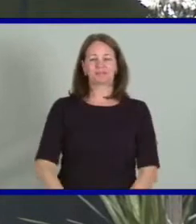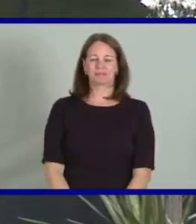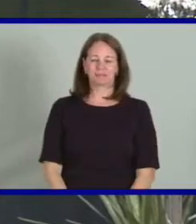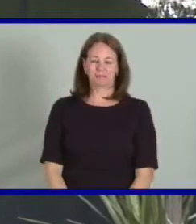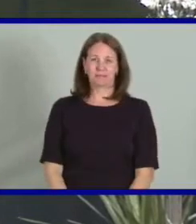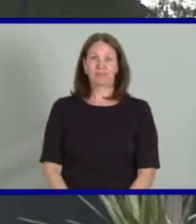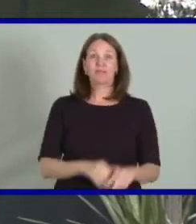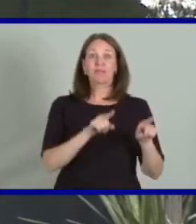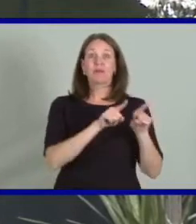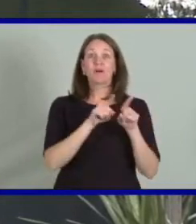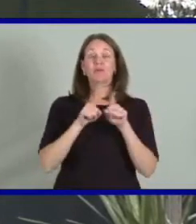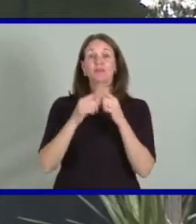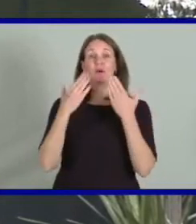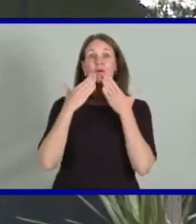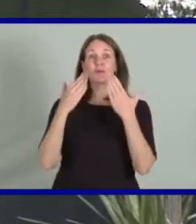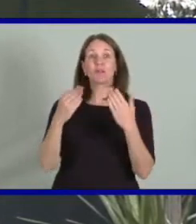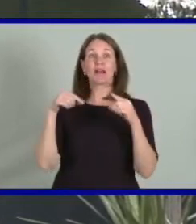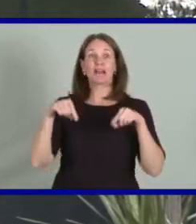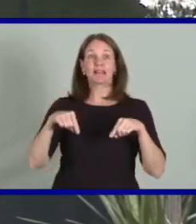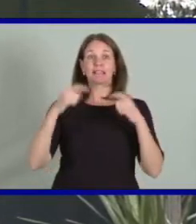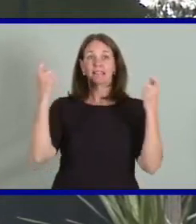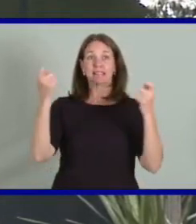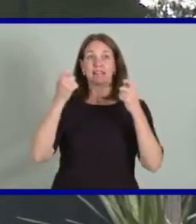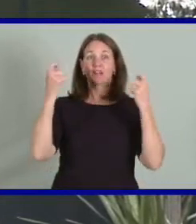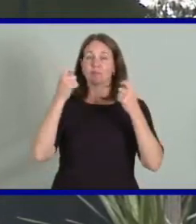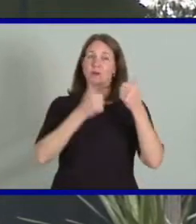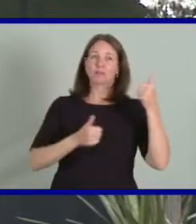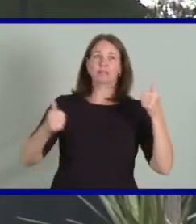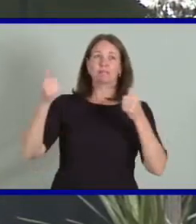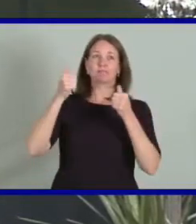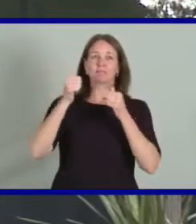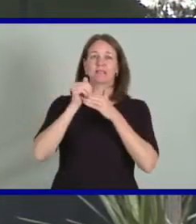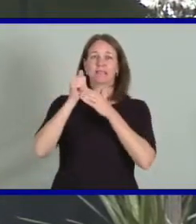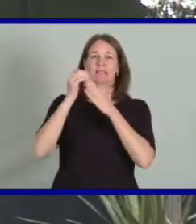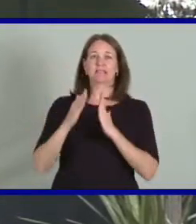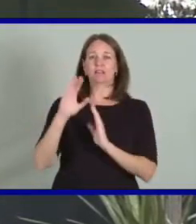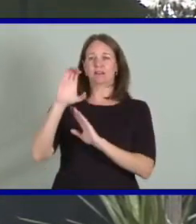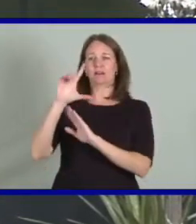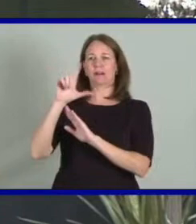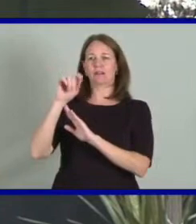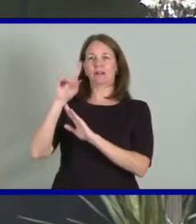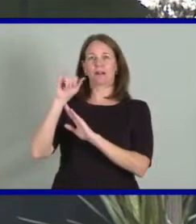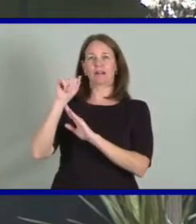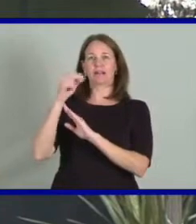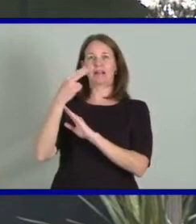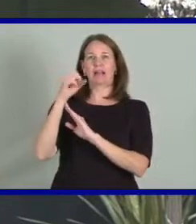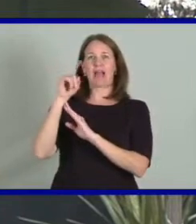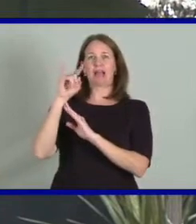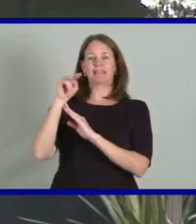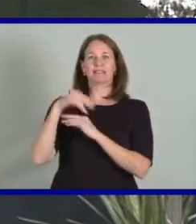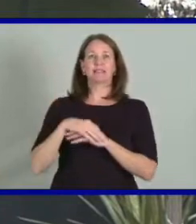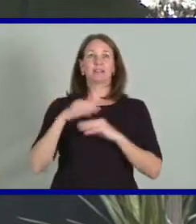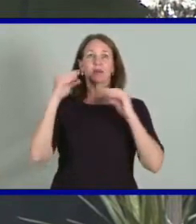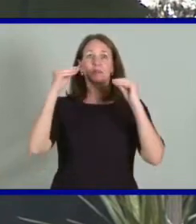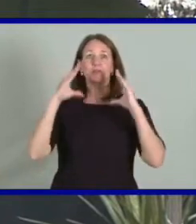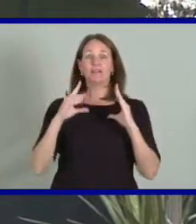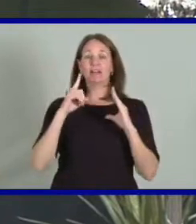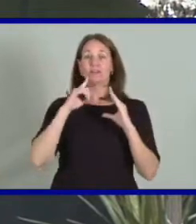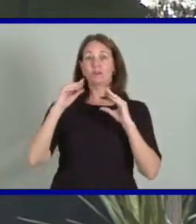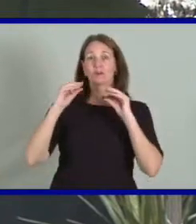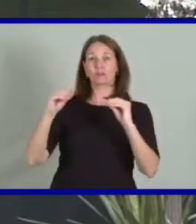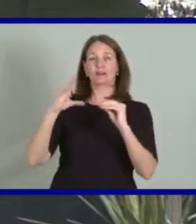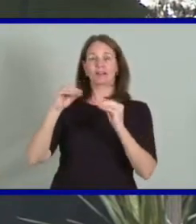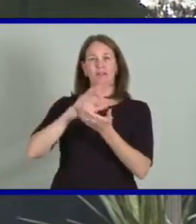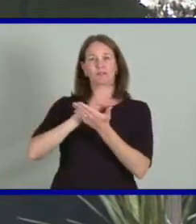Let's also thank this ceremony's Grand Marshal, Miss Claudia Hoskins, Professor of Instruction in the School of